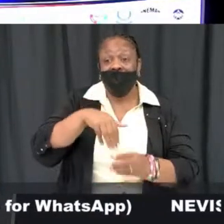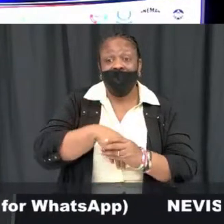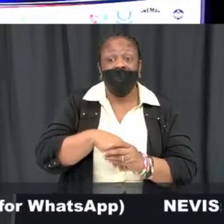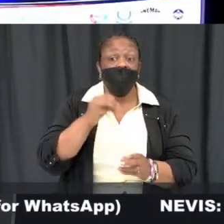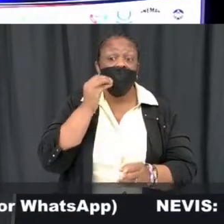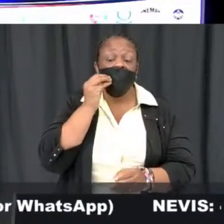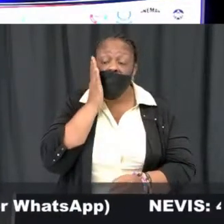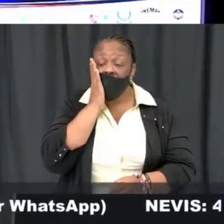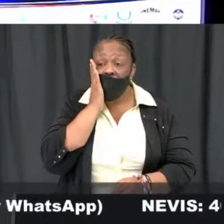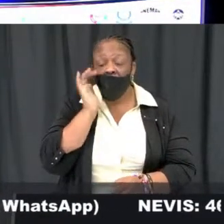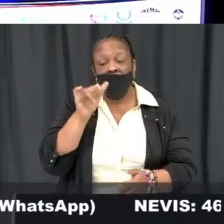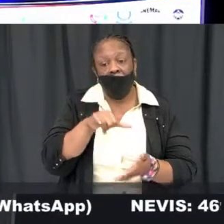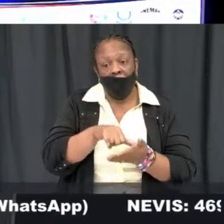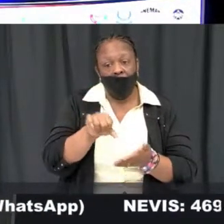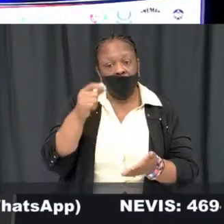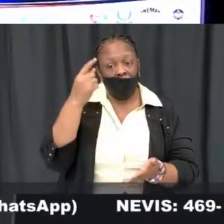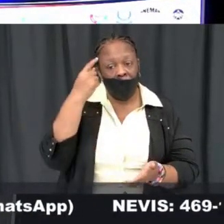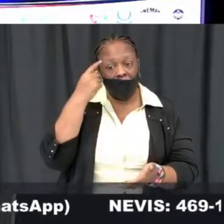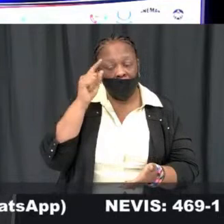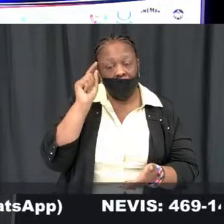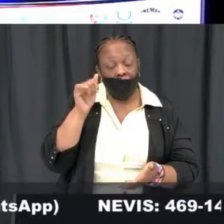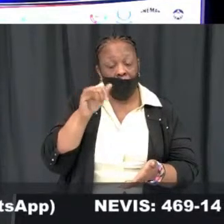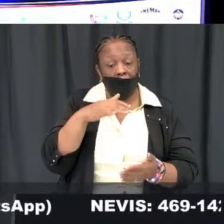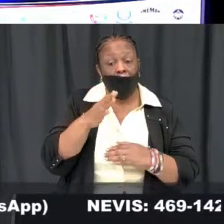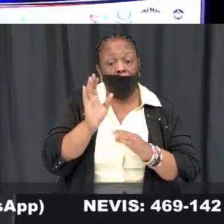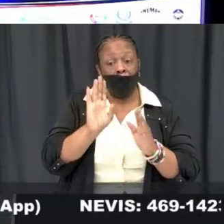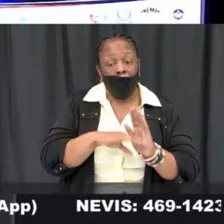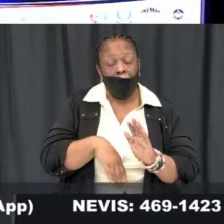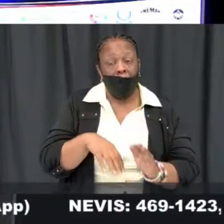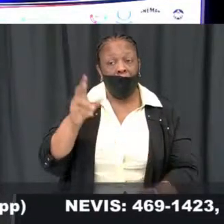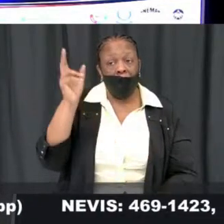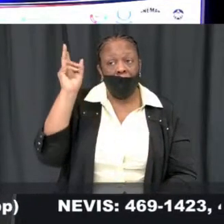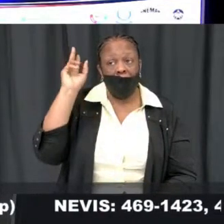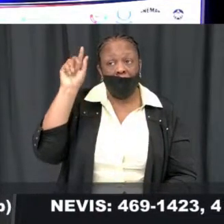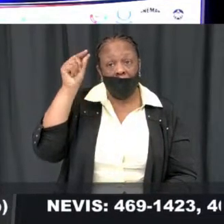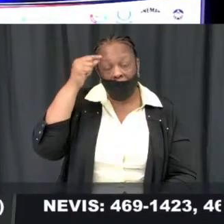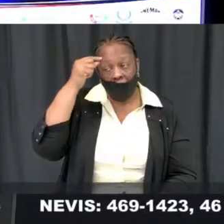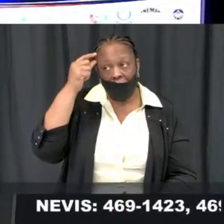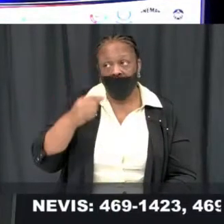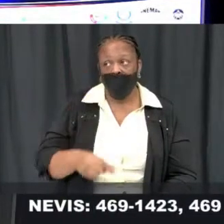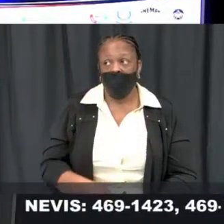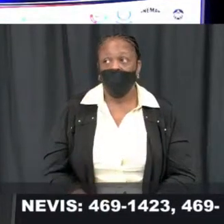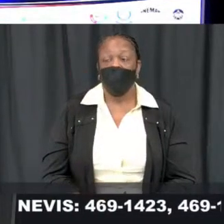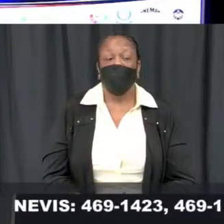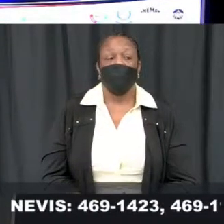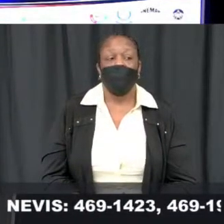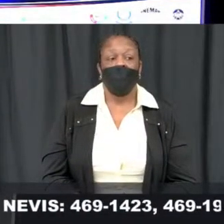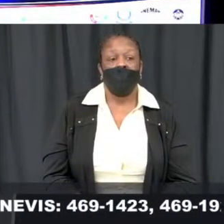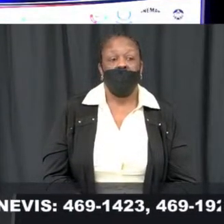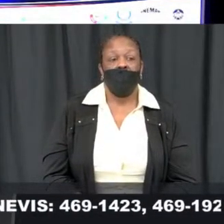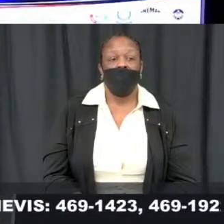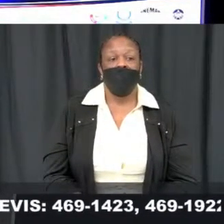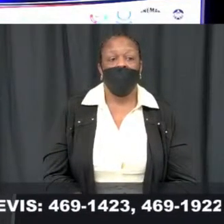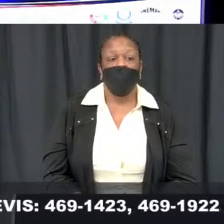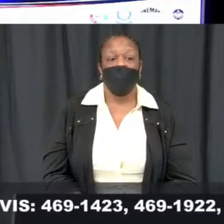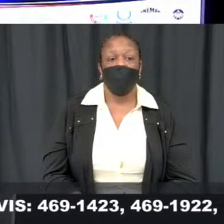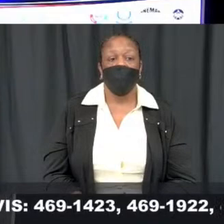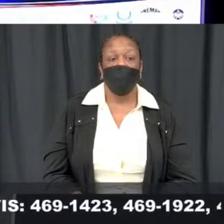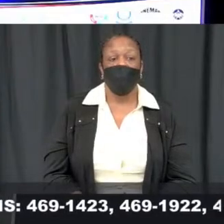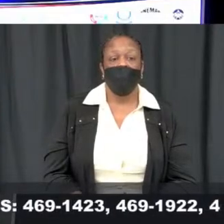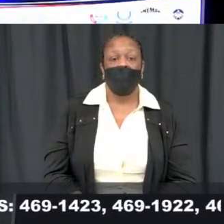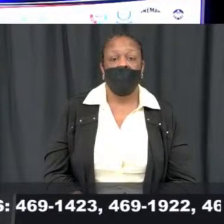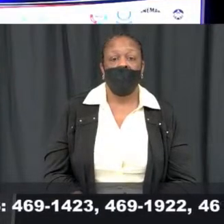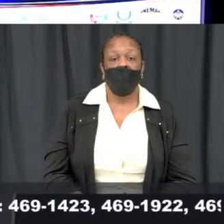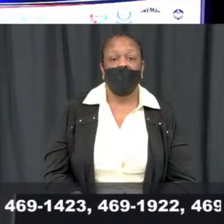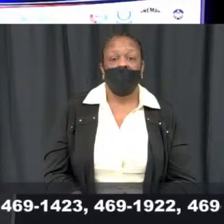paid by the government. 3, internet bill that has to be paid by the government. 4, the cable bill that has to be